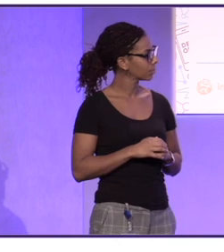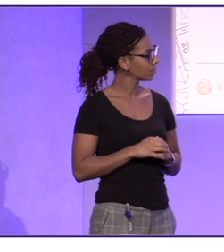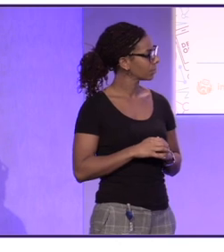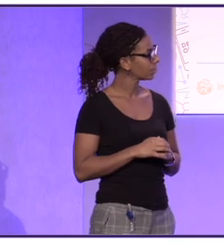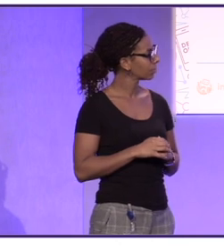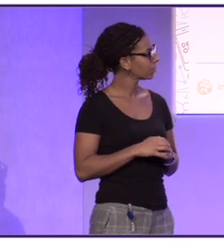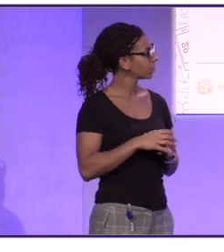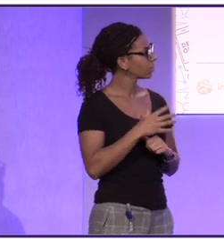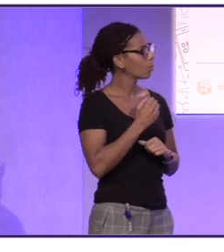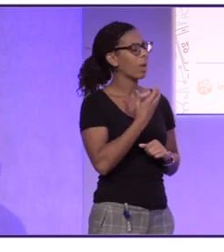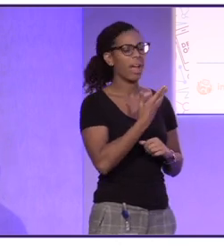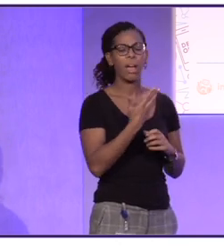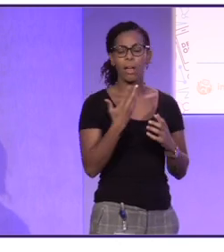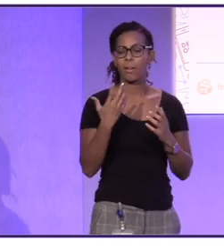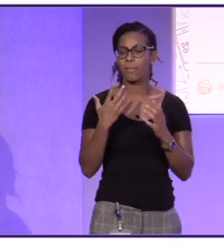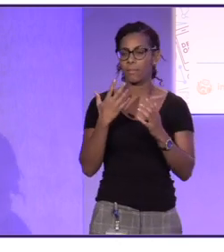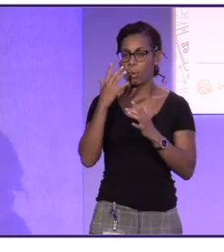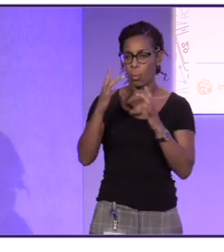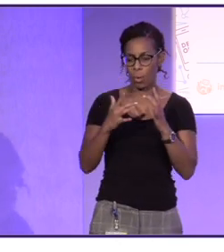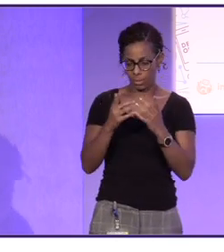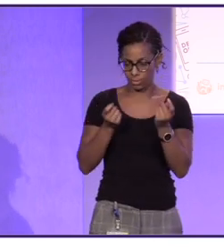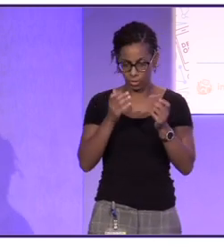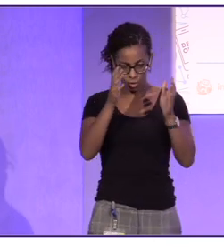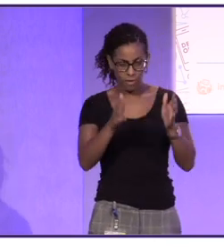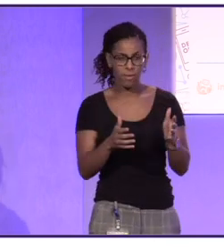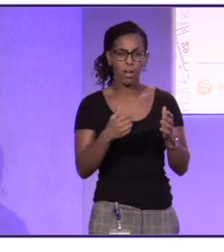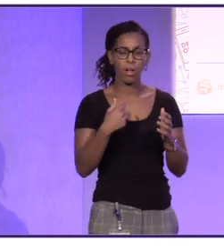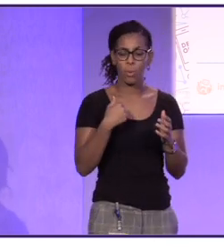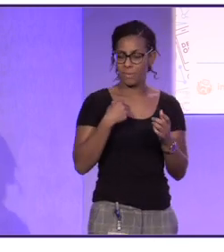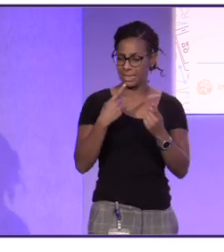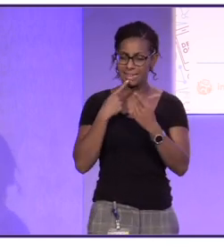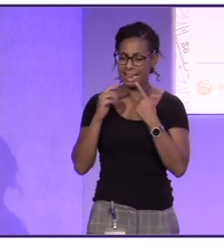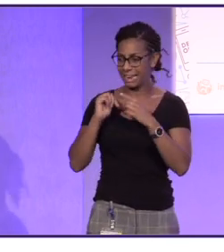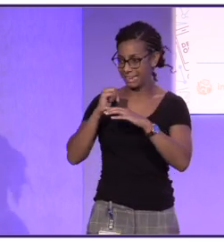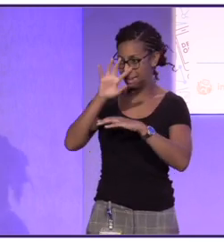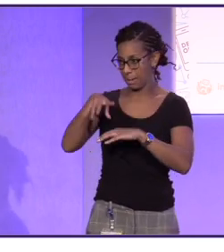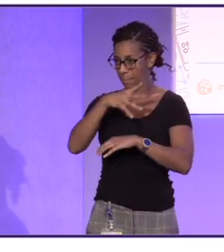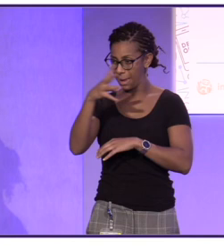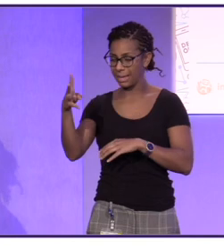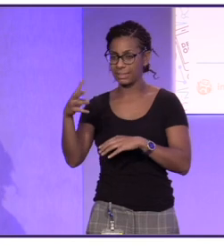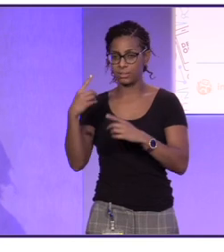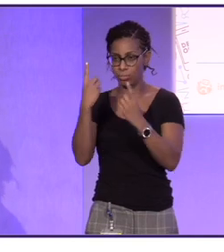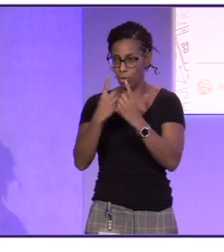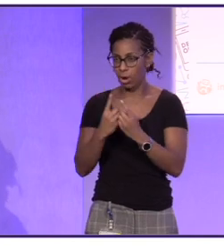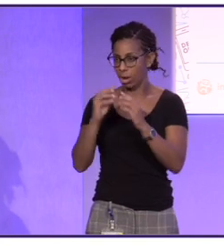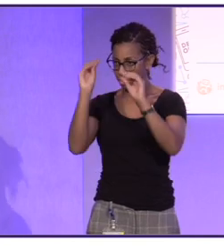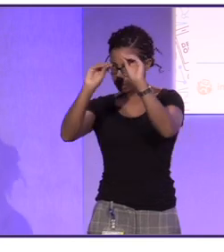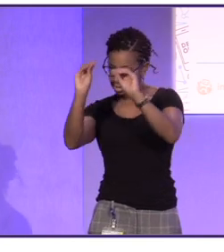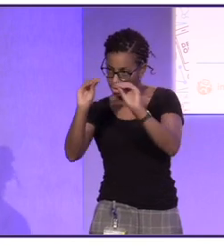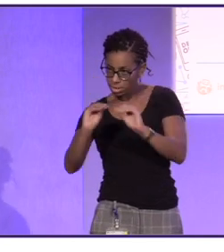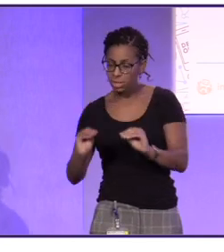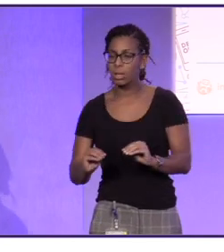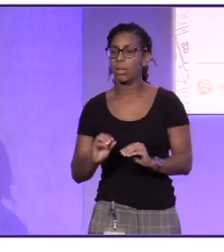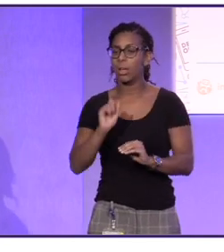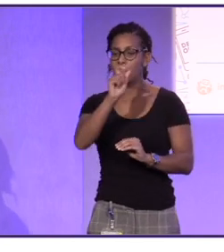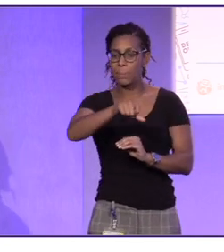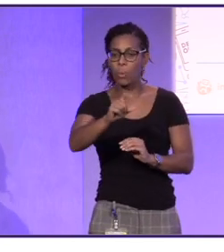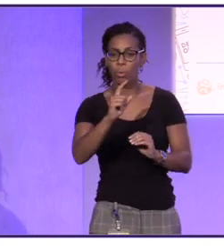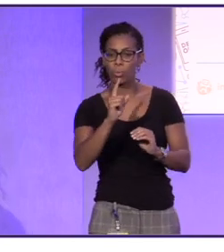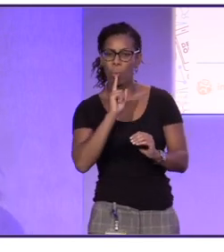server running some code, and we have a database where we store all of our products and all of the orders that the people